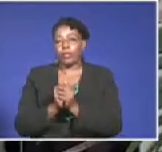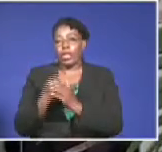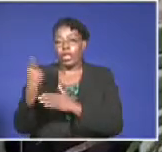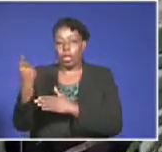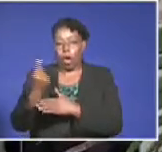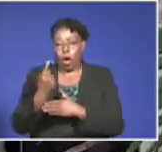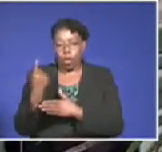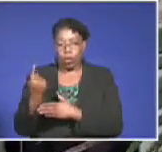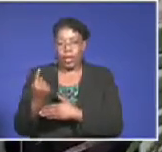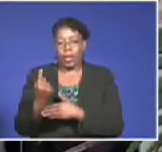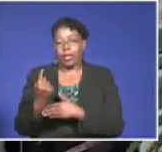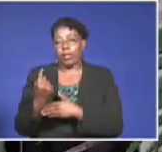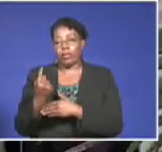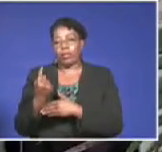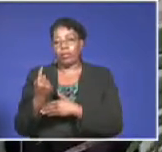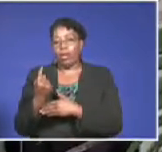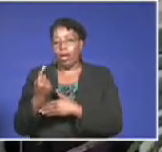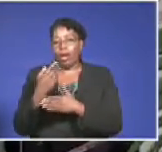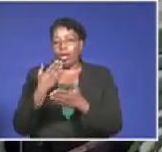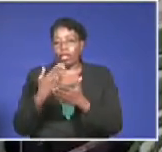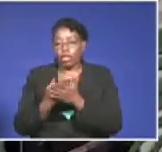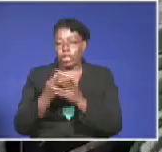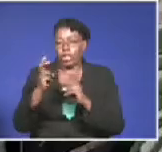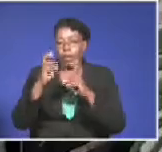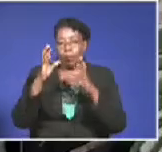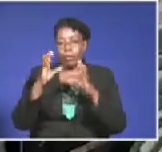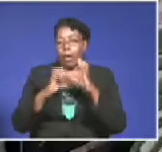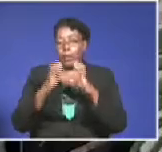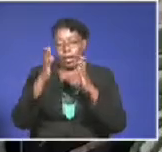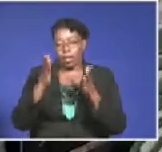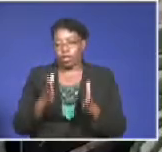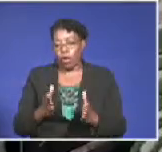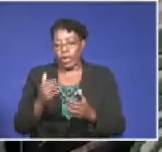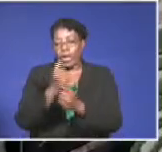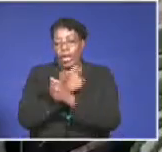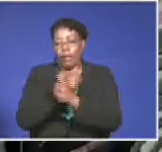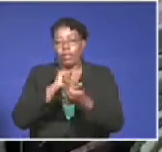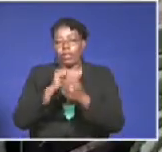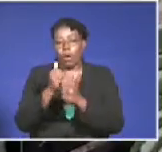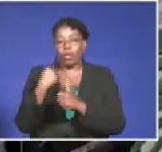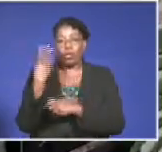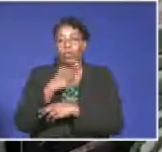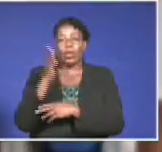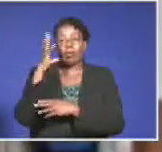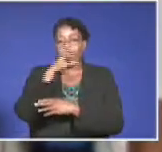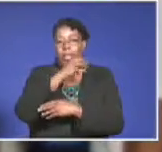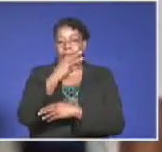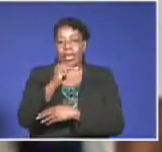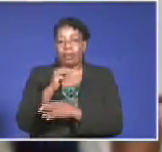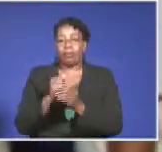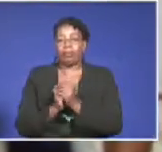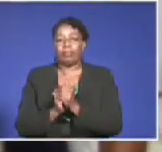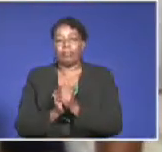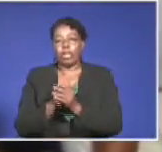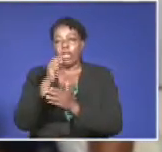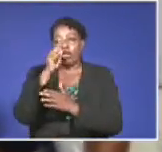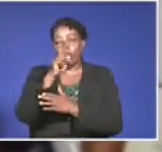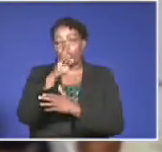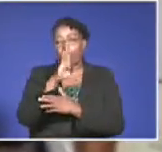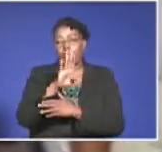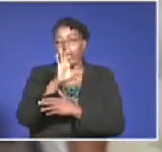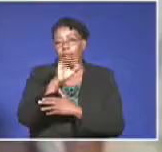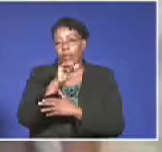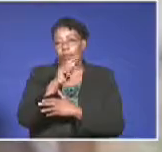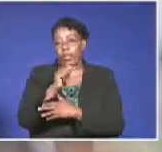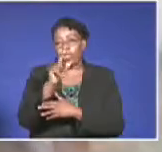a formidable challenger and competitor. He loved the sport, and we definitely will miss him. UB Fit